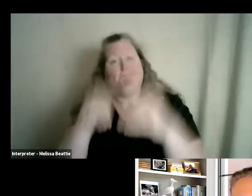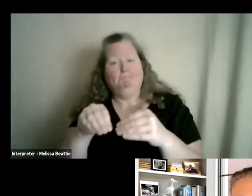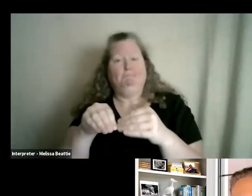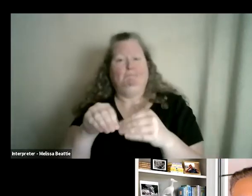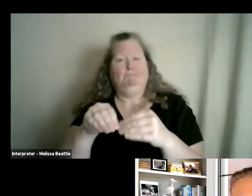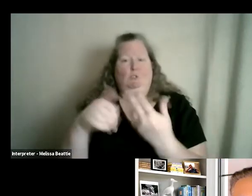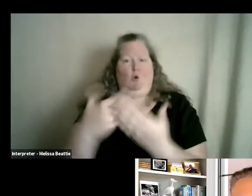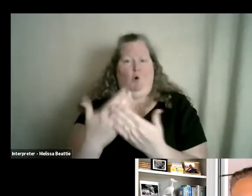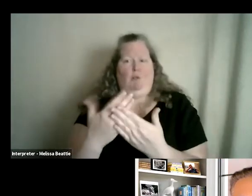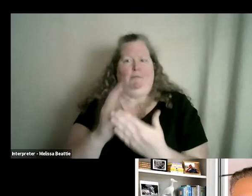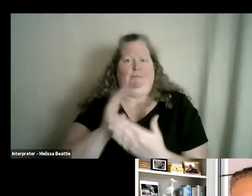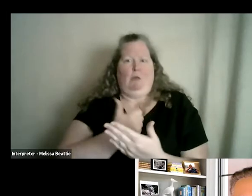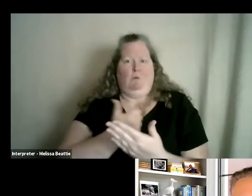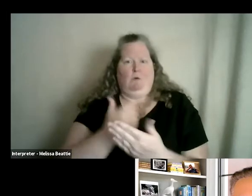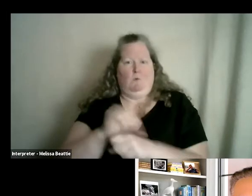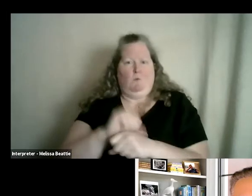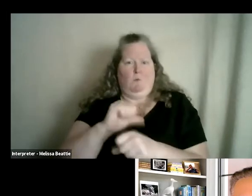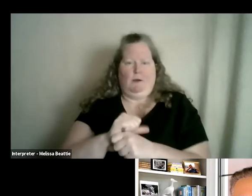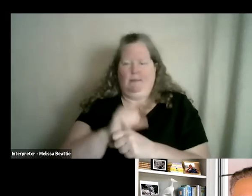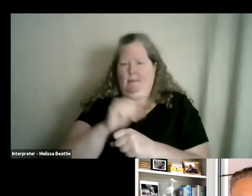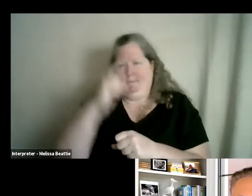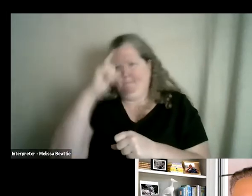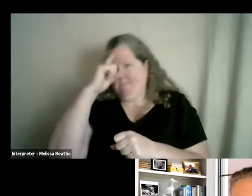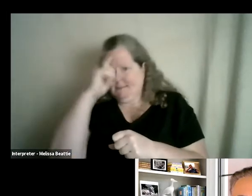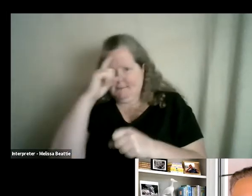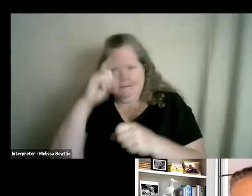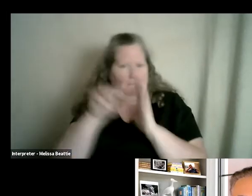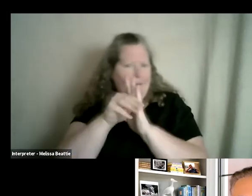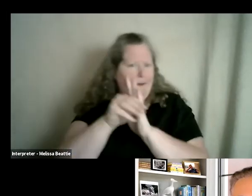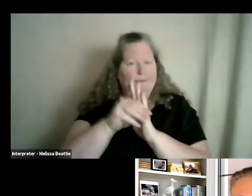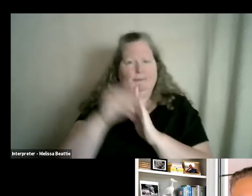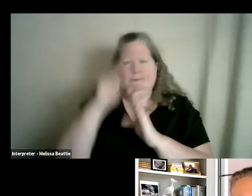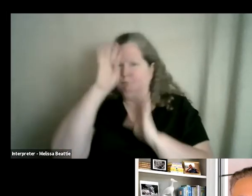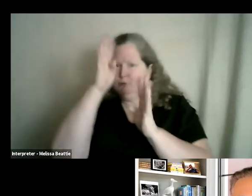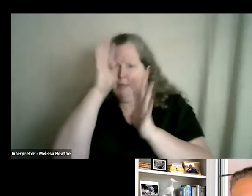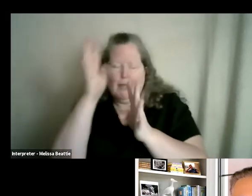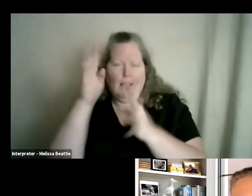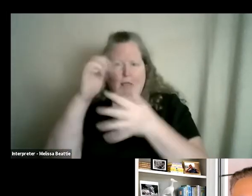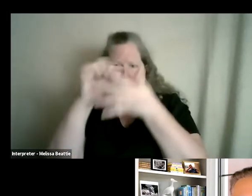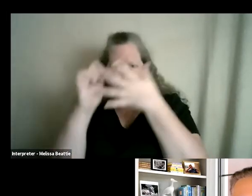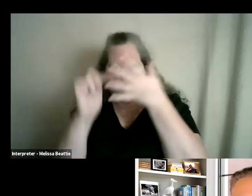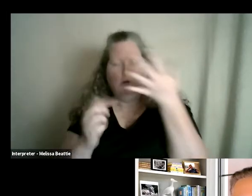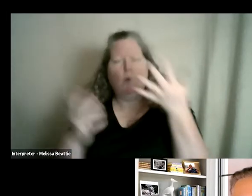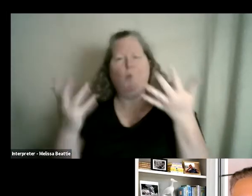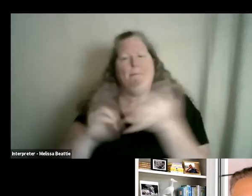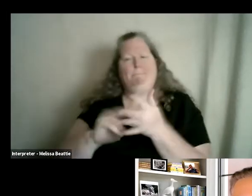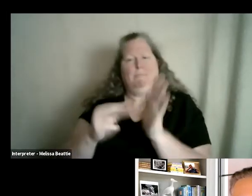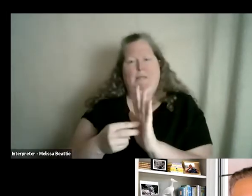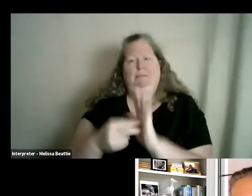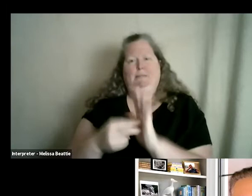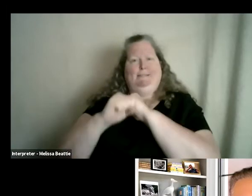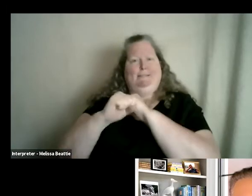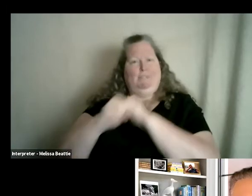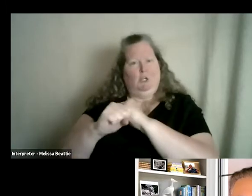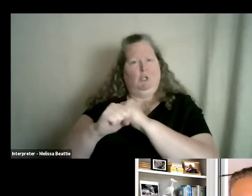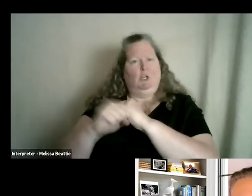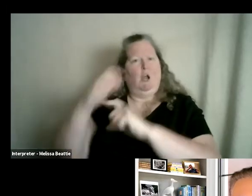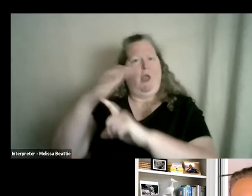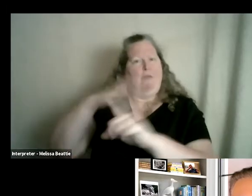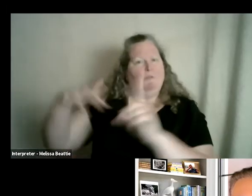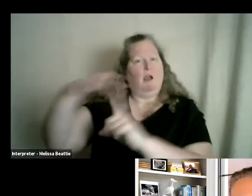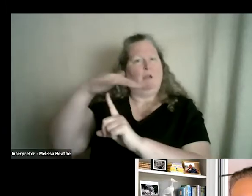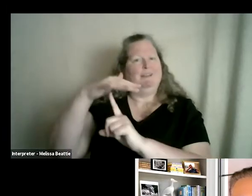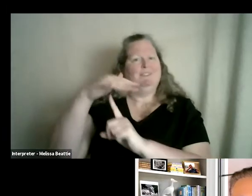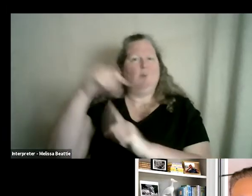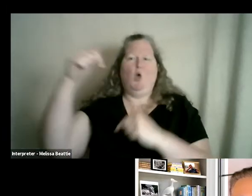models and visioning and creating, what is a secure environment. And so this is a little bit